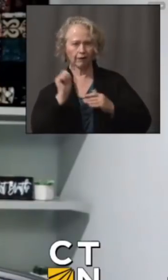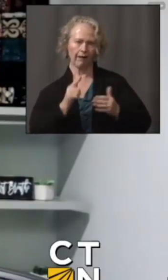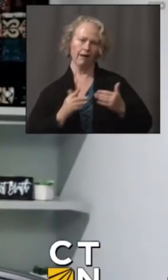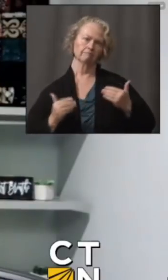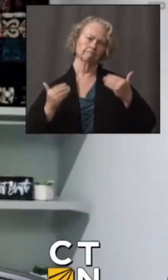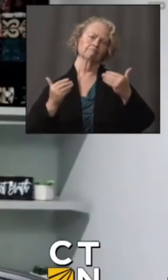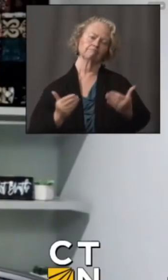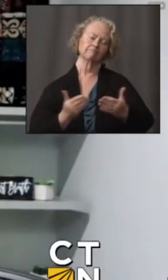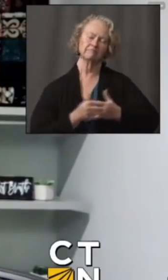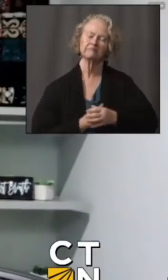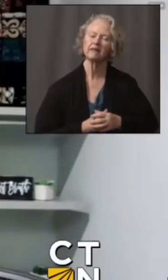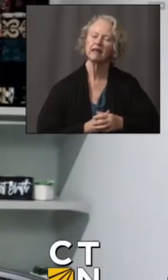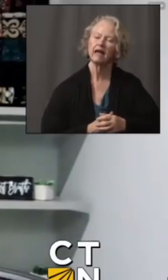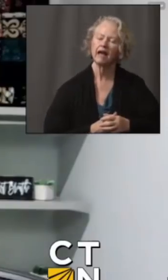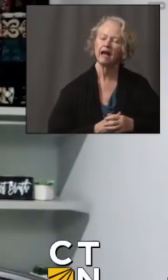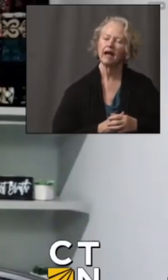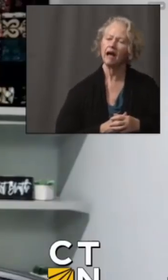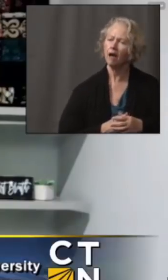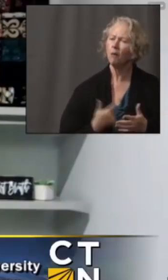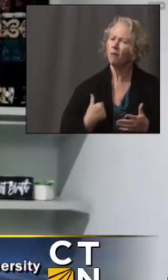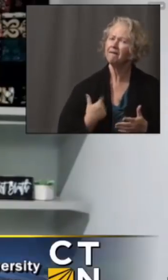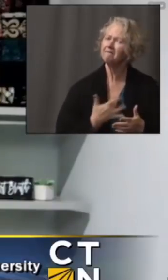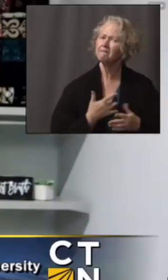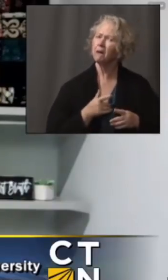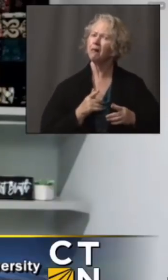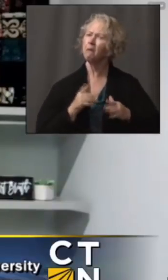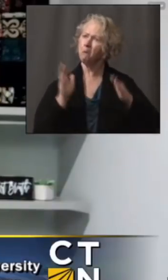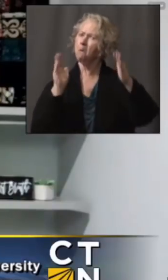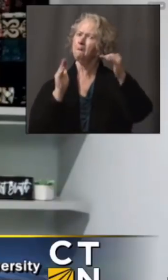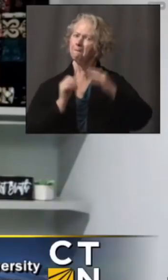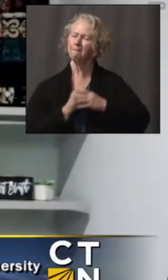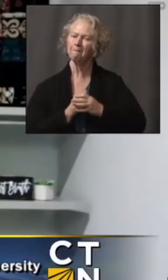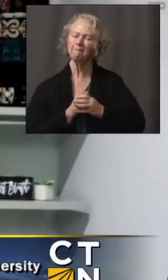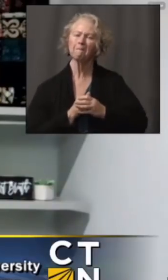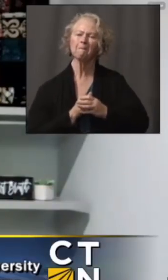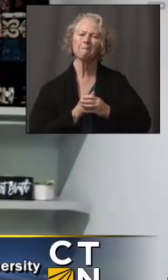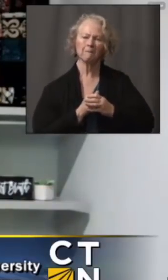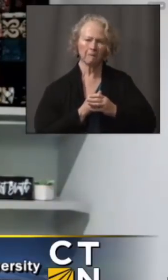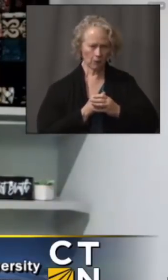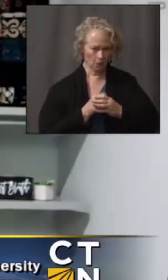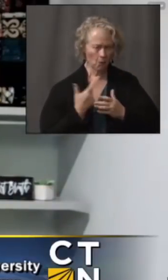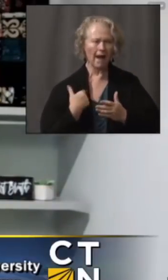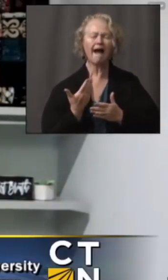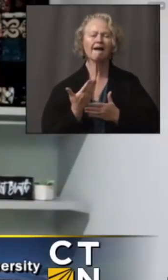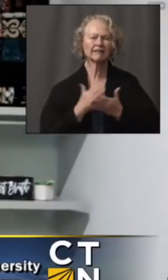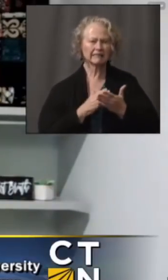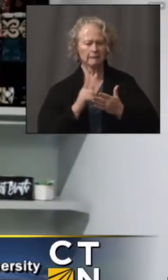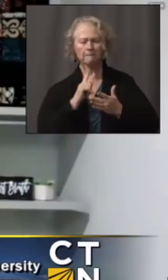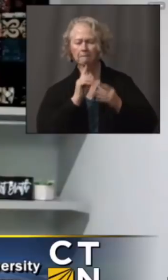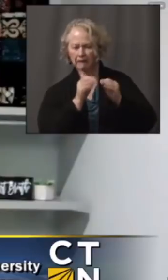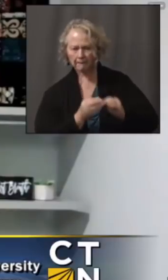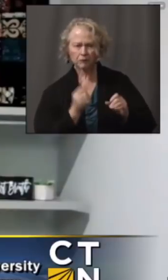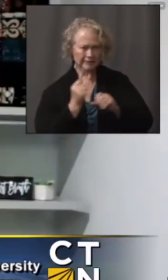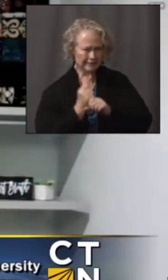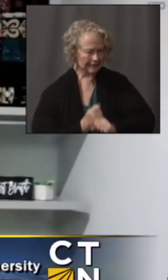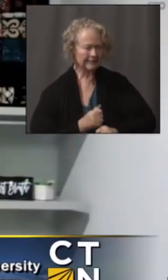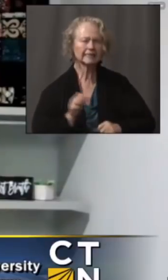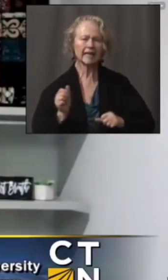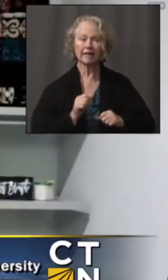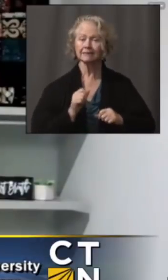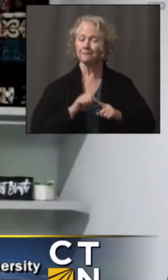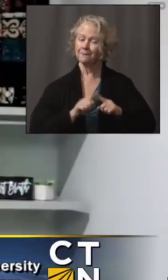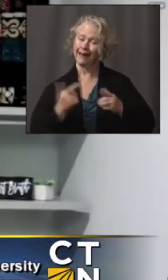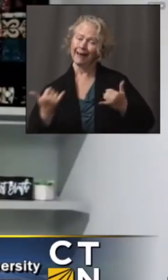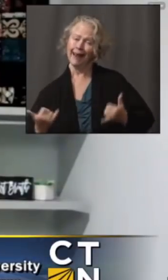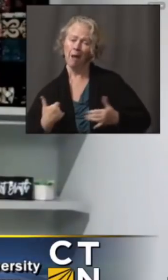do have some causes for hope. I mean, we have bleak statistics, as you've shown us, Governor, but we know now more than we did in